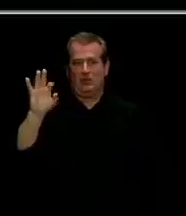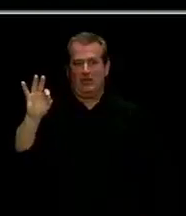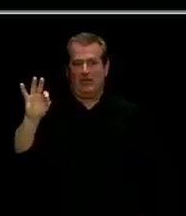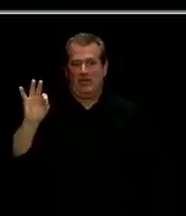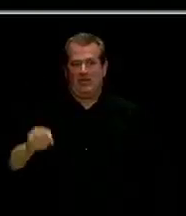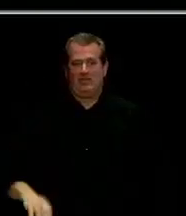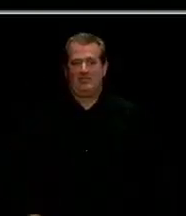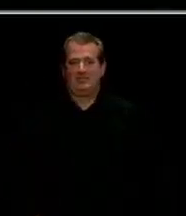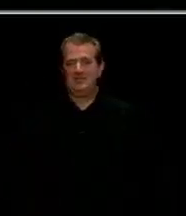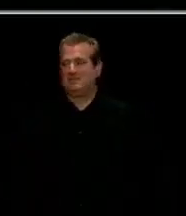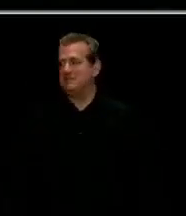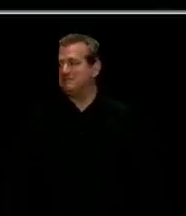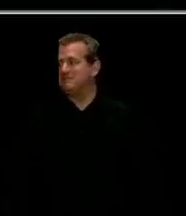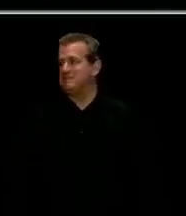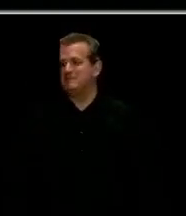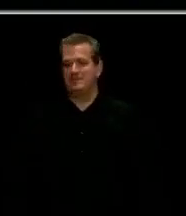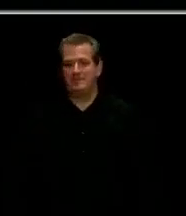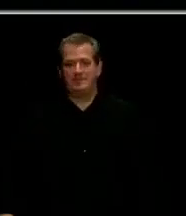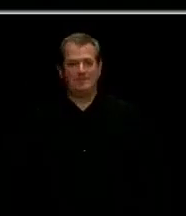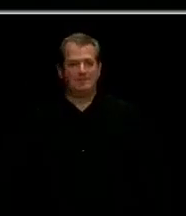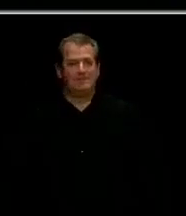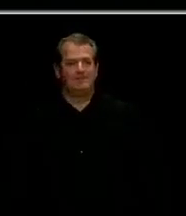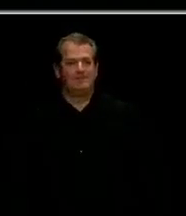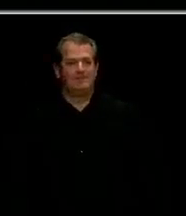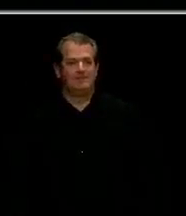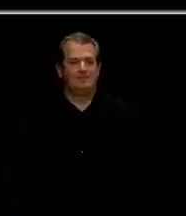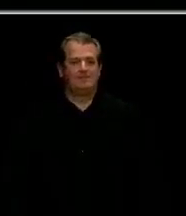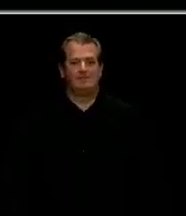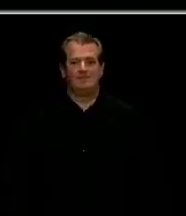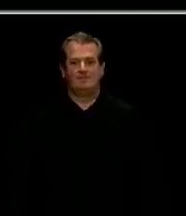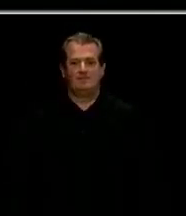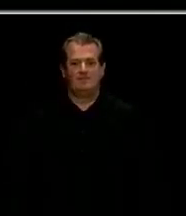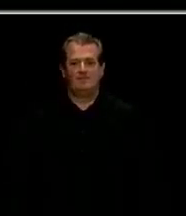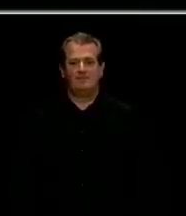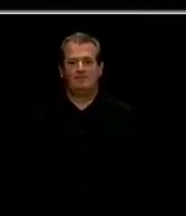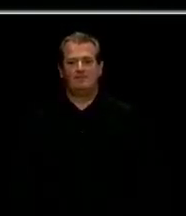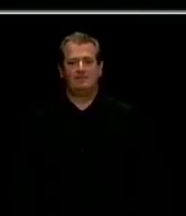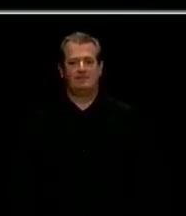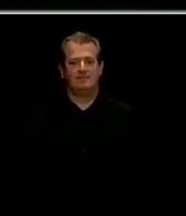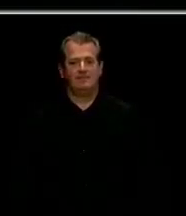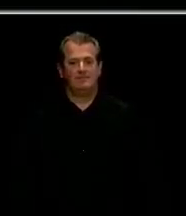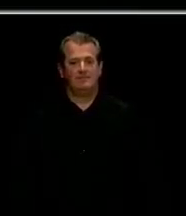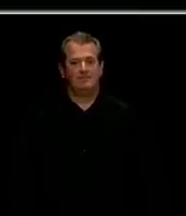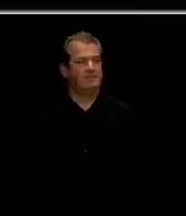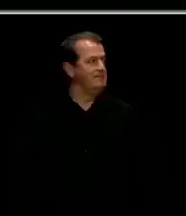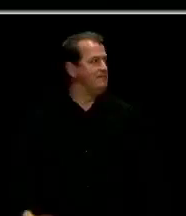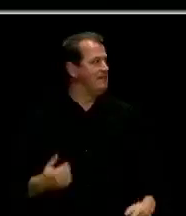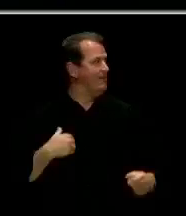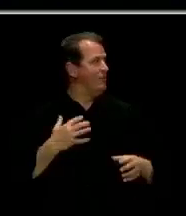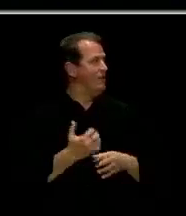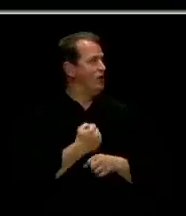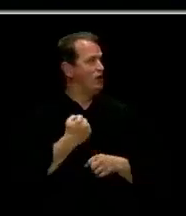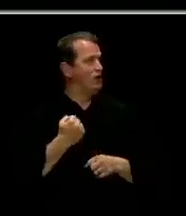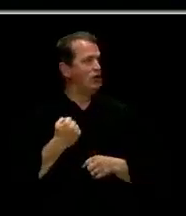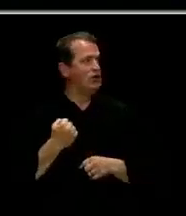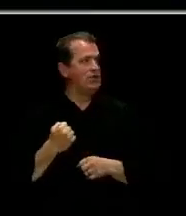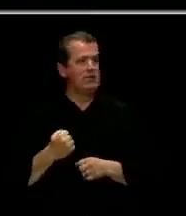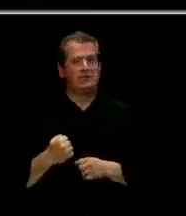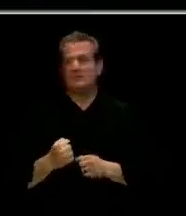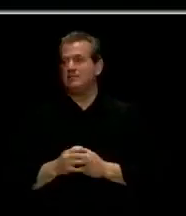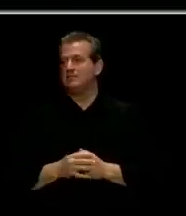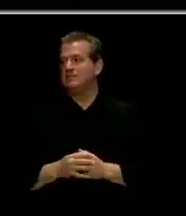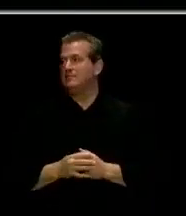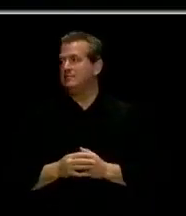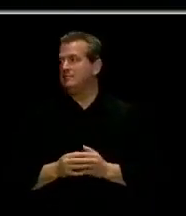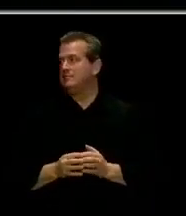7699609. It is from Keystone, and there is a gift card. Someone have it here? There's three of